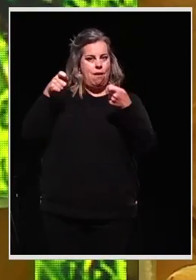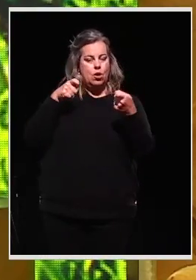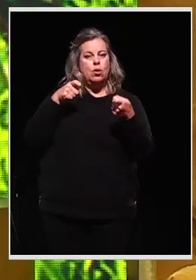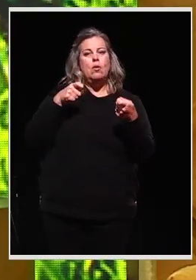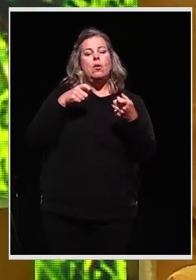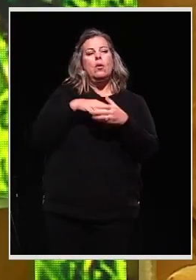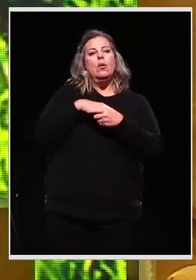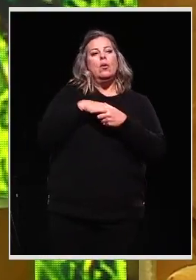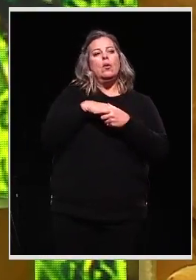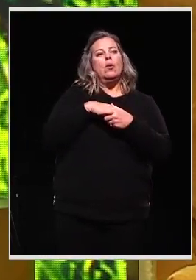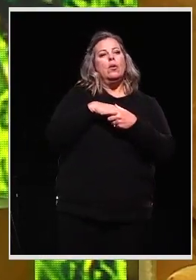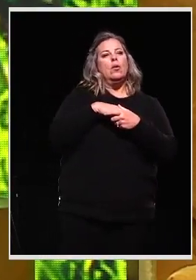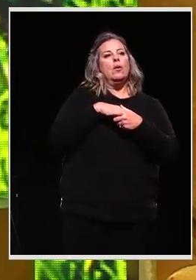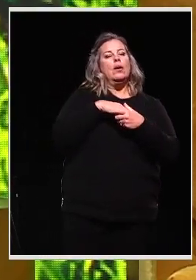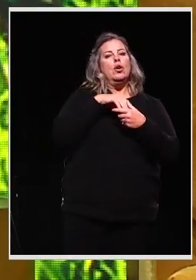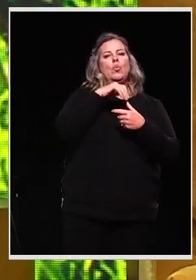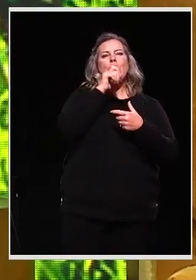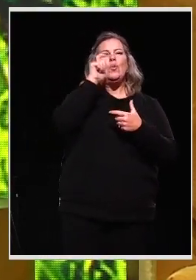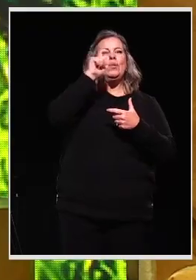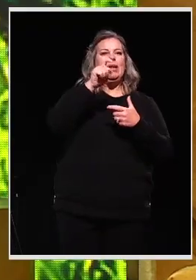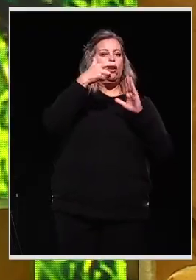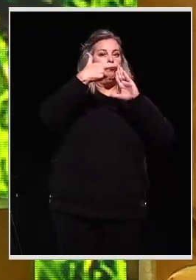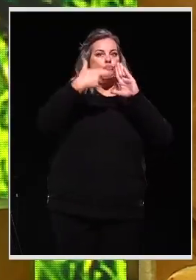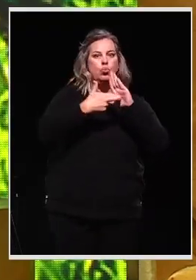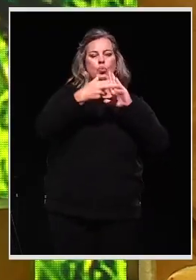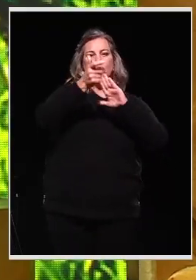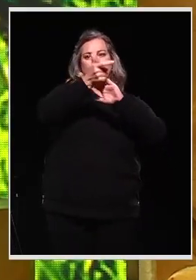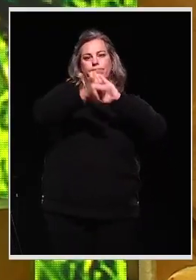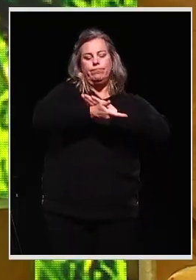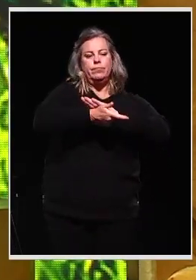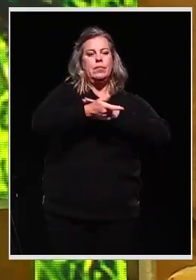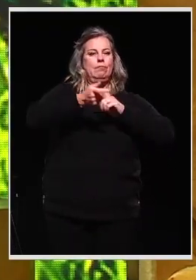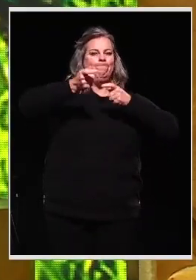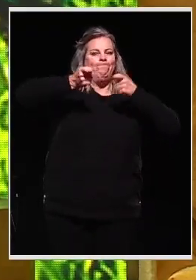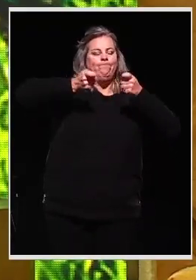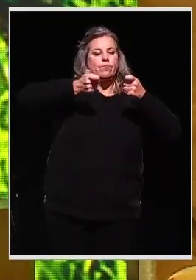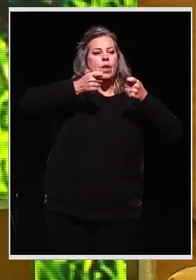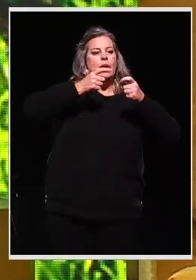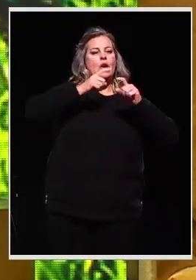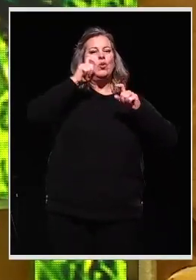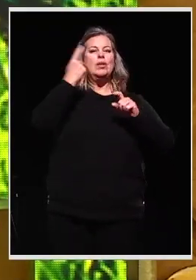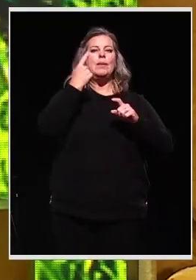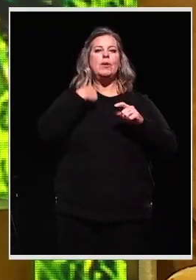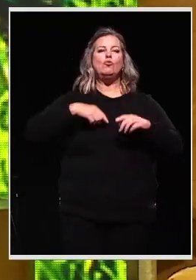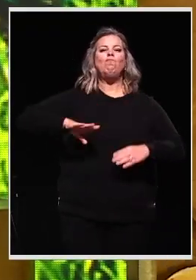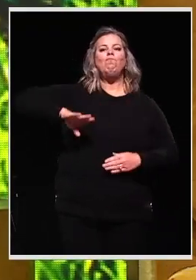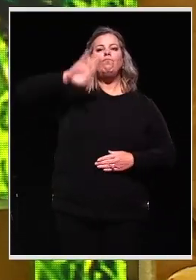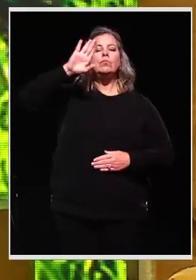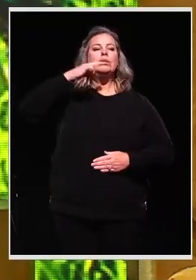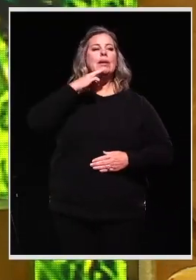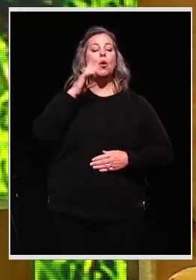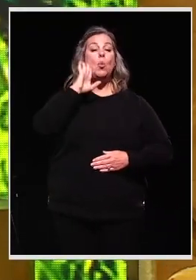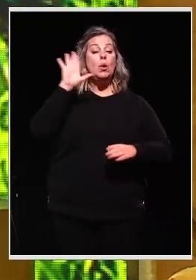to be a regulation. It can be truly, you know, you need someone to stand up and be like, okay, we're going to do this work of